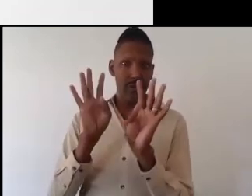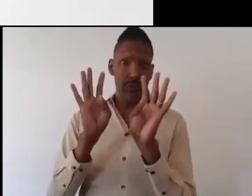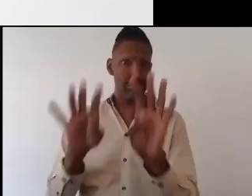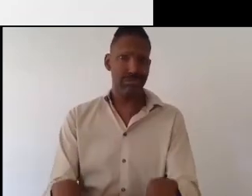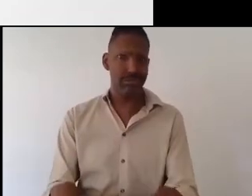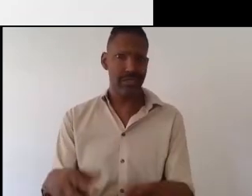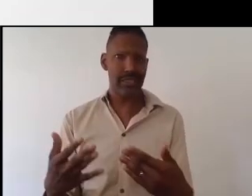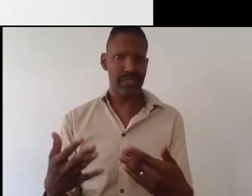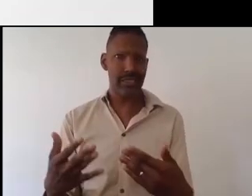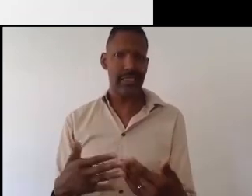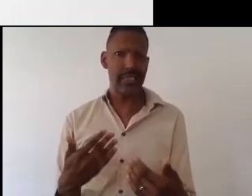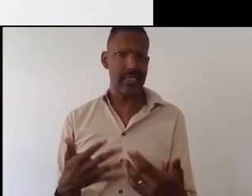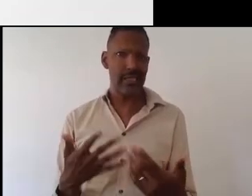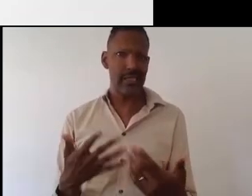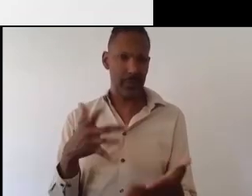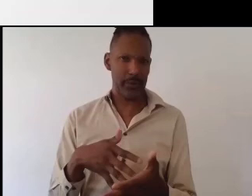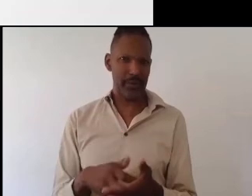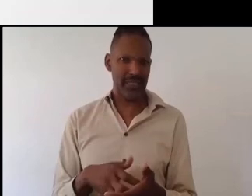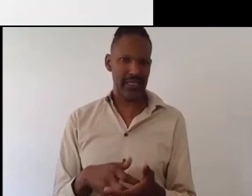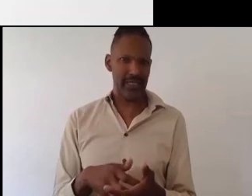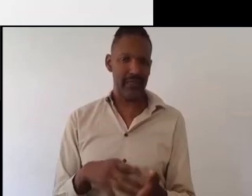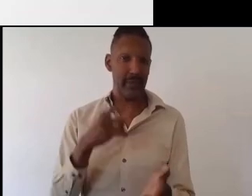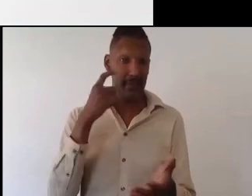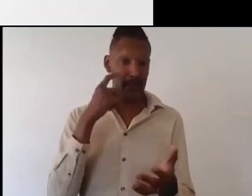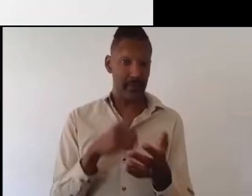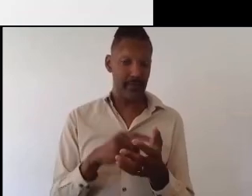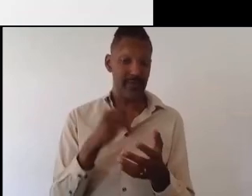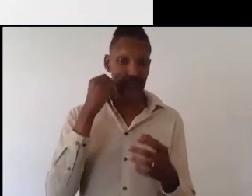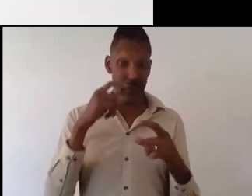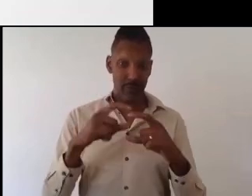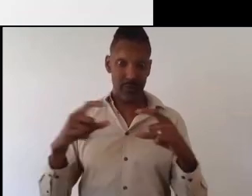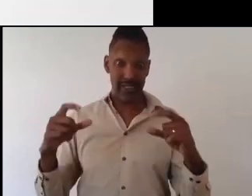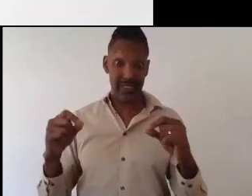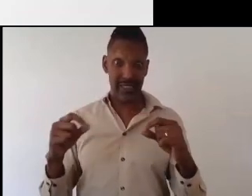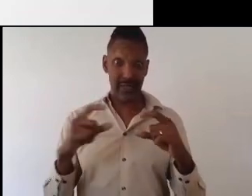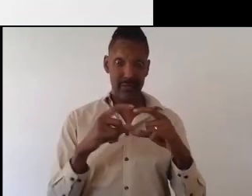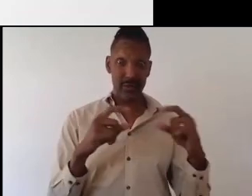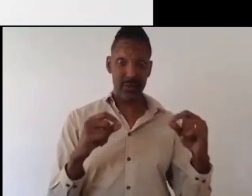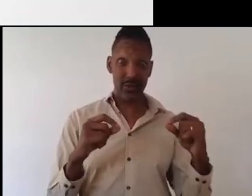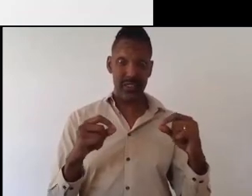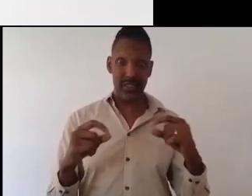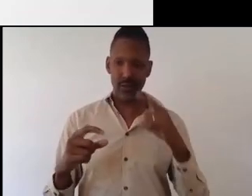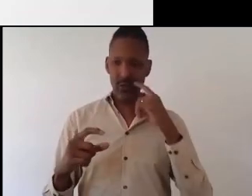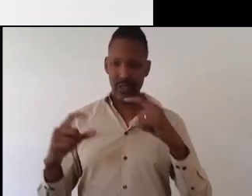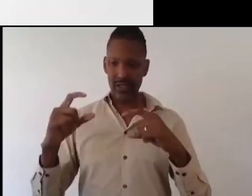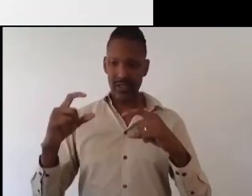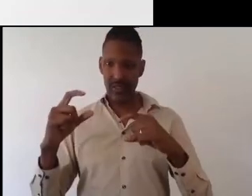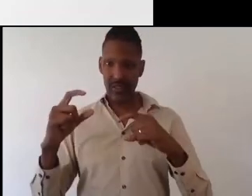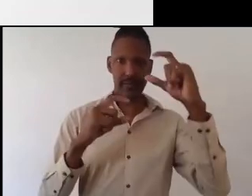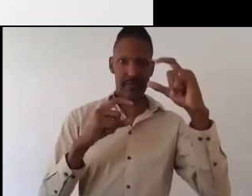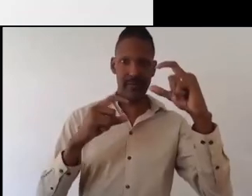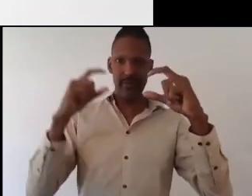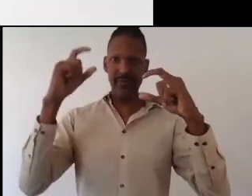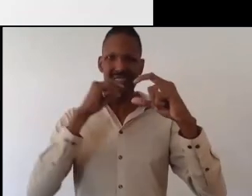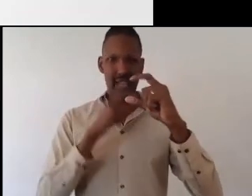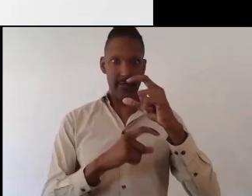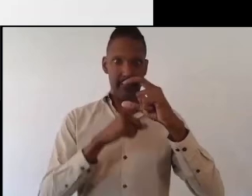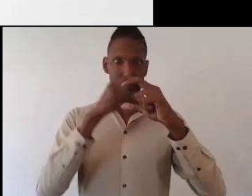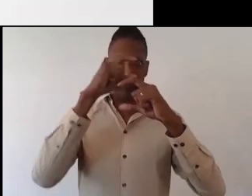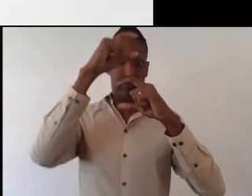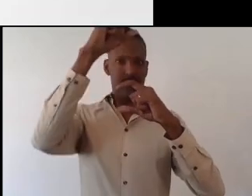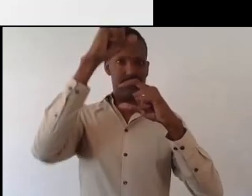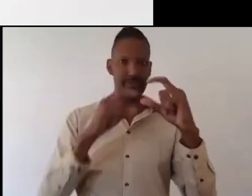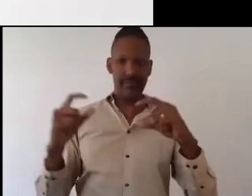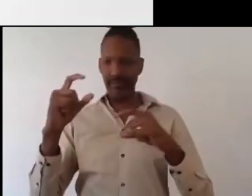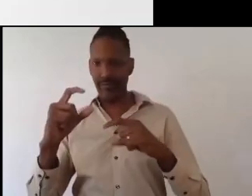you look at the pattern on a brick wall, you see that the bricks overlap. And if children notice this and take a picture